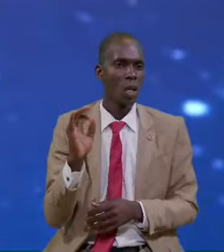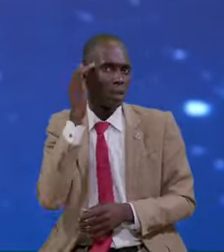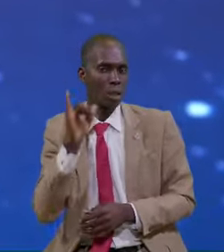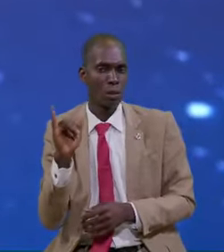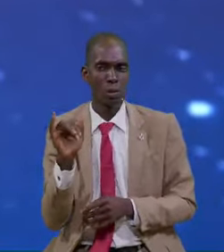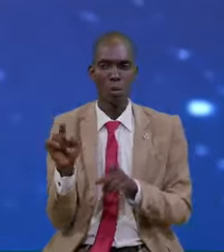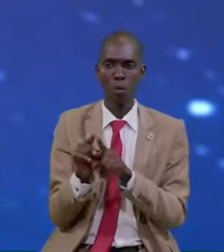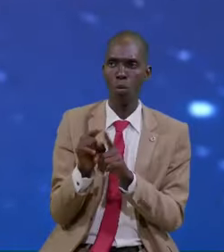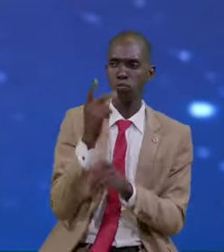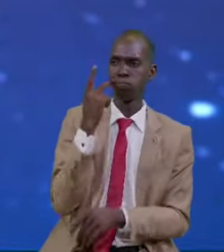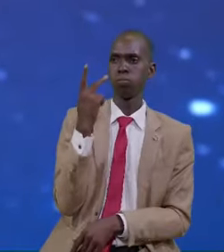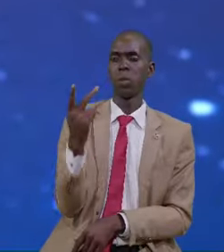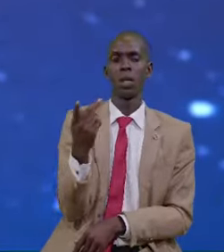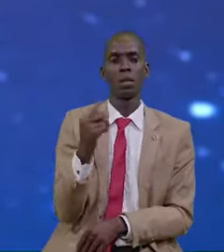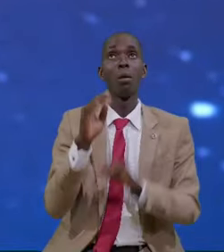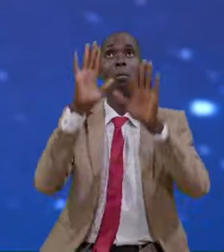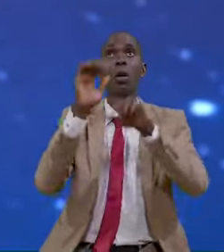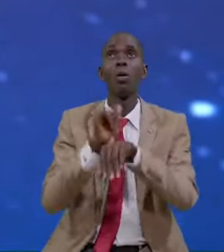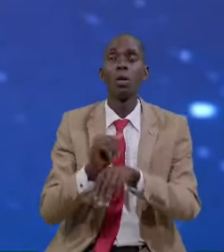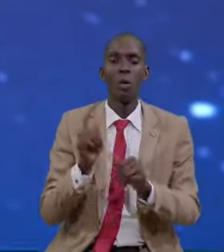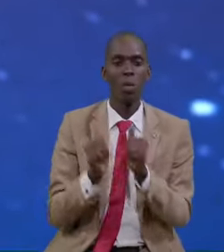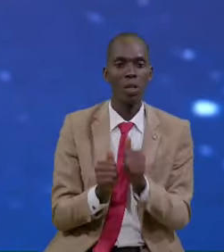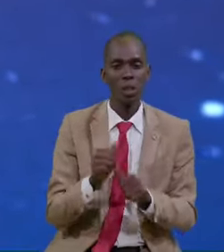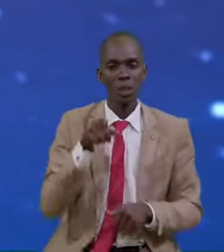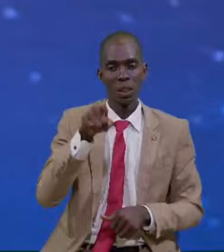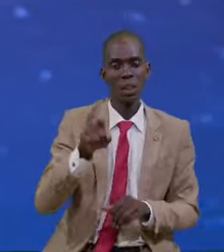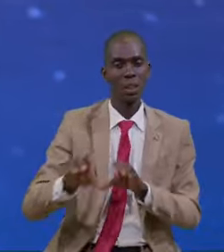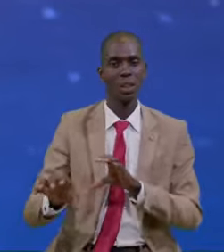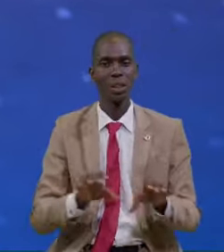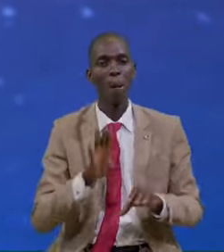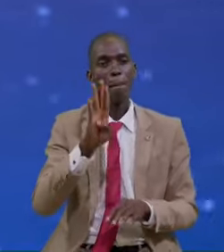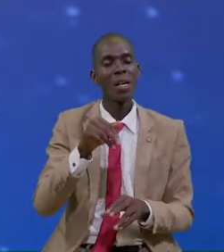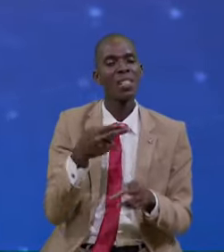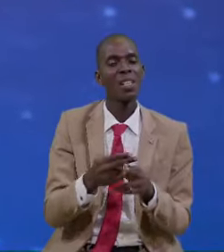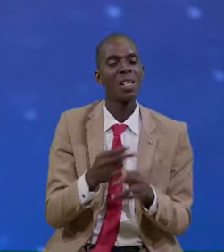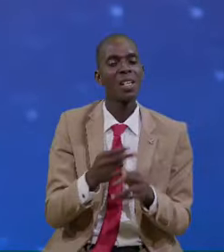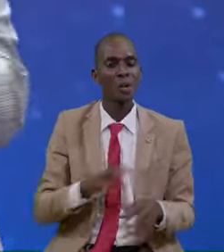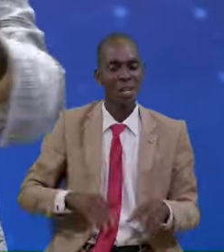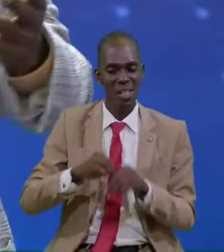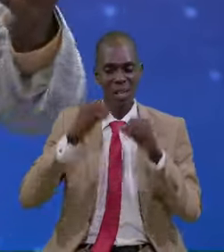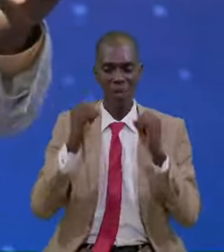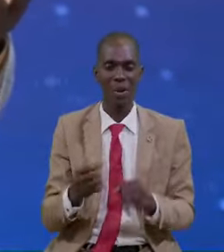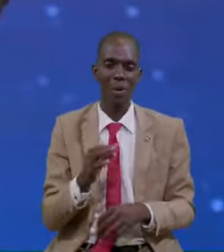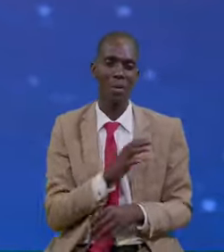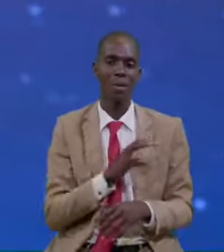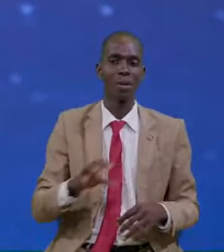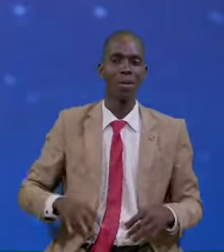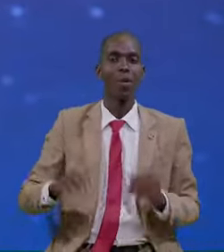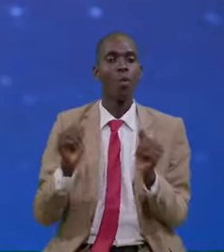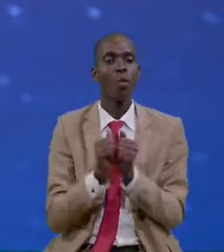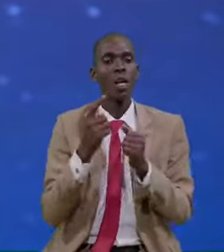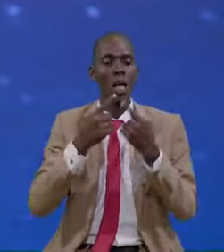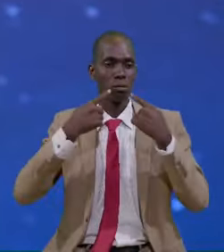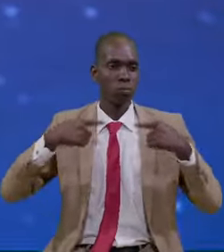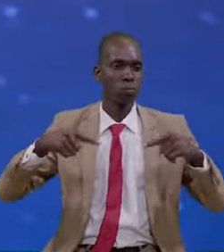miracles which he did, by the name of Christ, in the power of Christ, with the declaration of